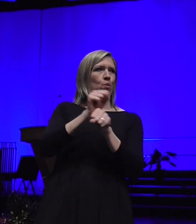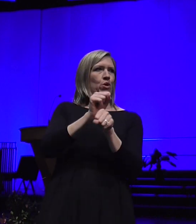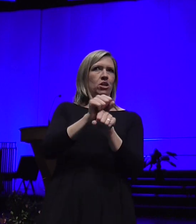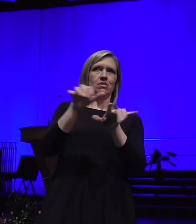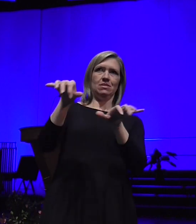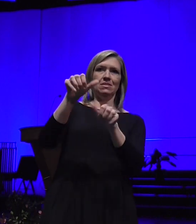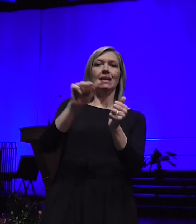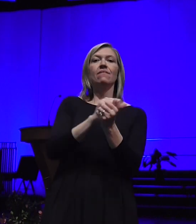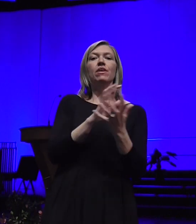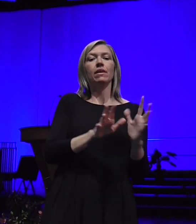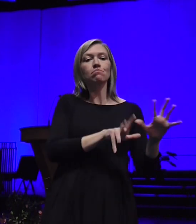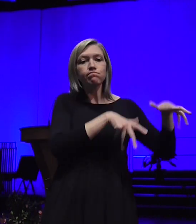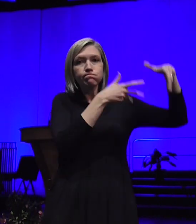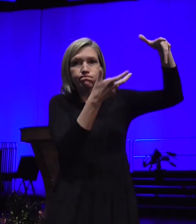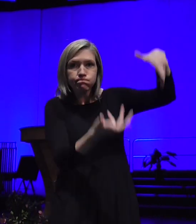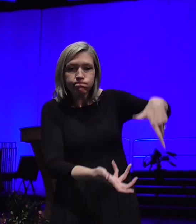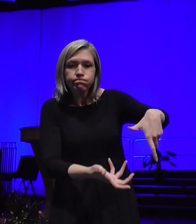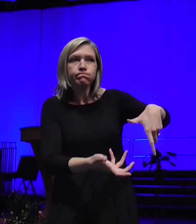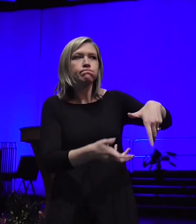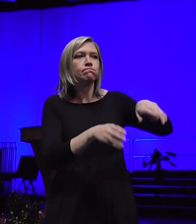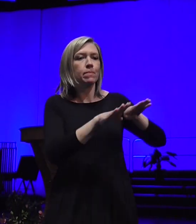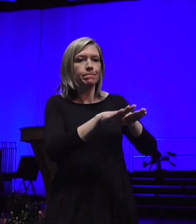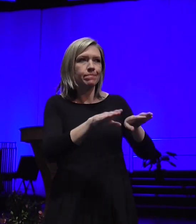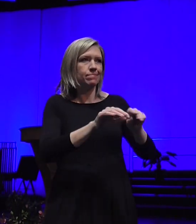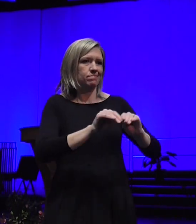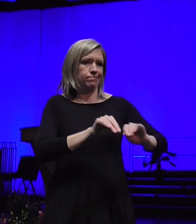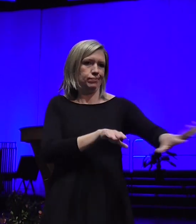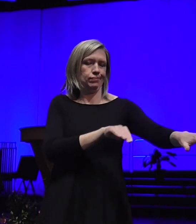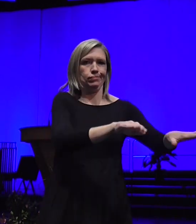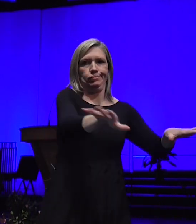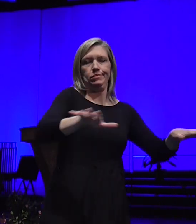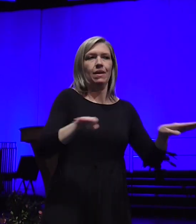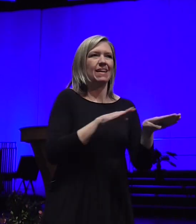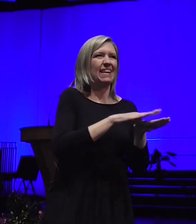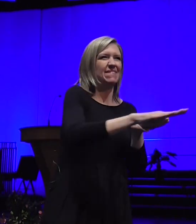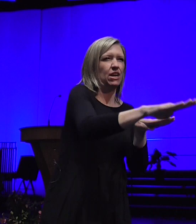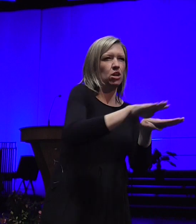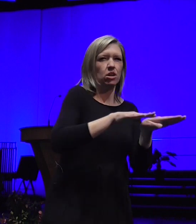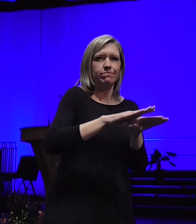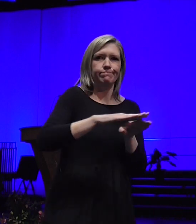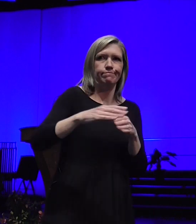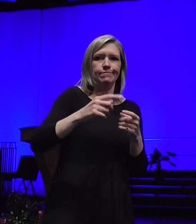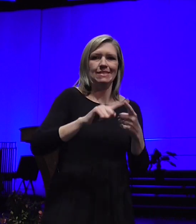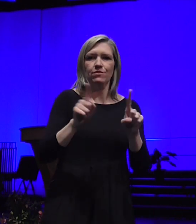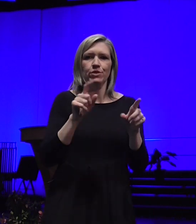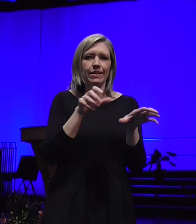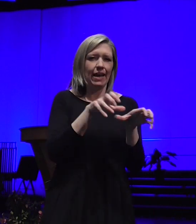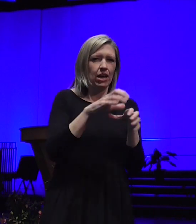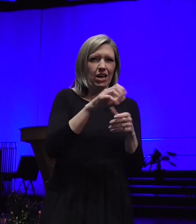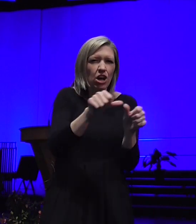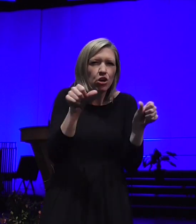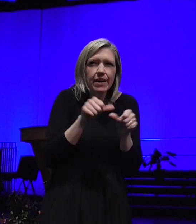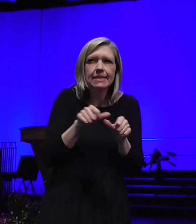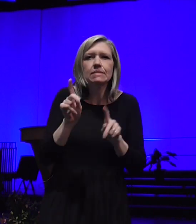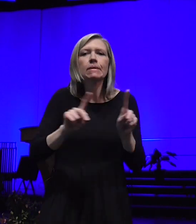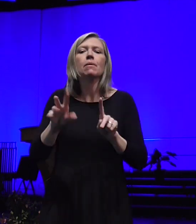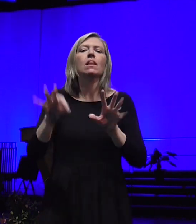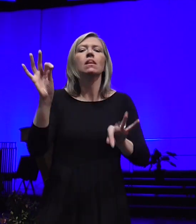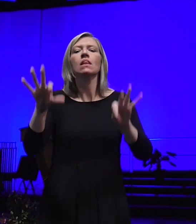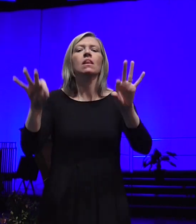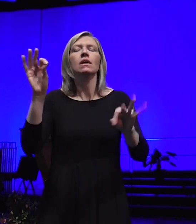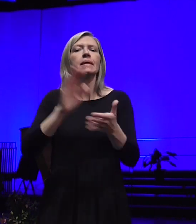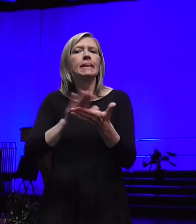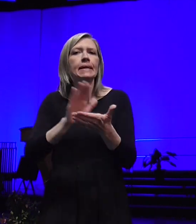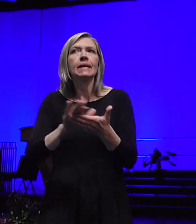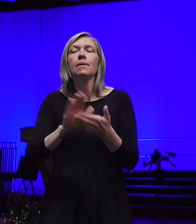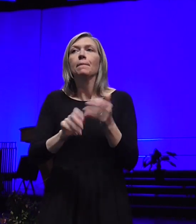Everything gets dumped into the beginning and goes on these conveyor belts into all these different sections, and people are picking stuff out, and most of what